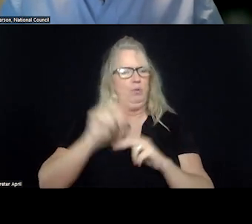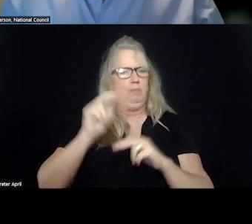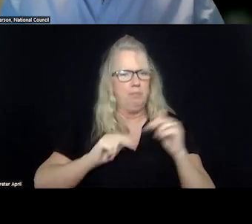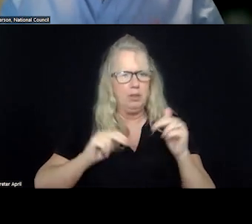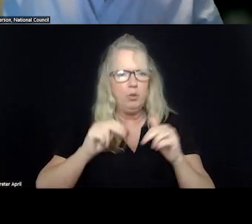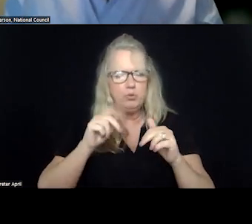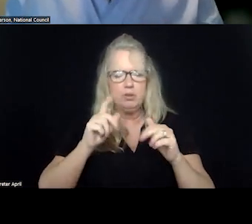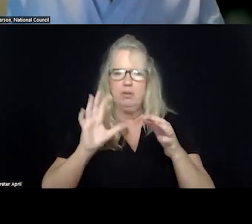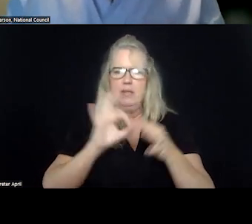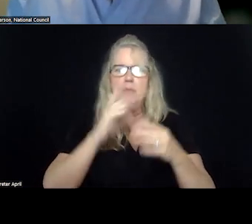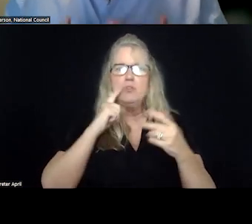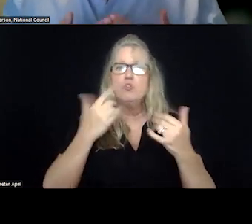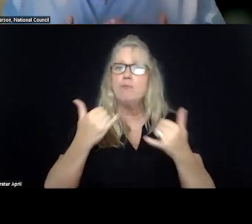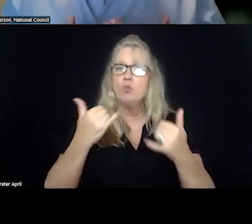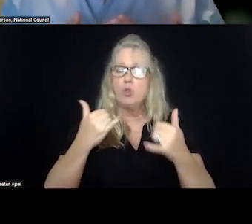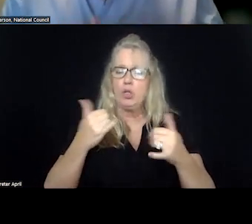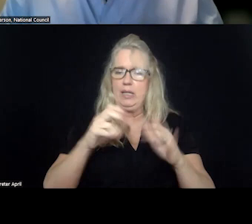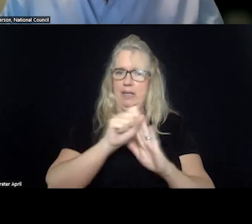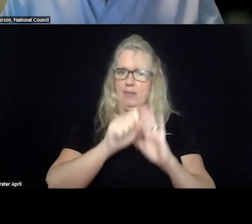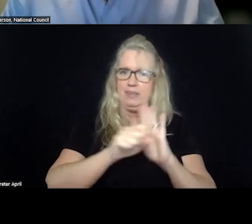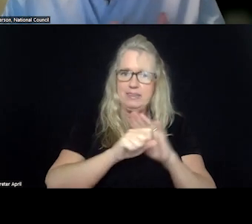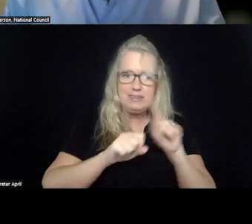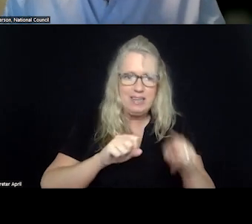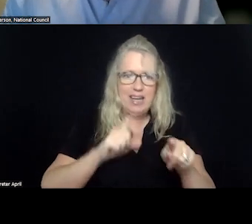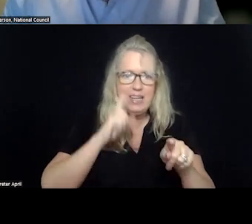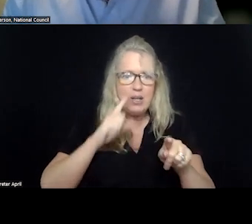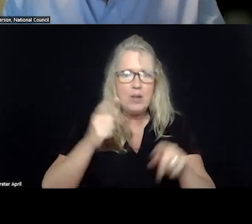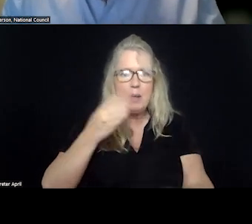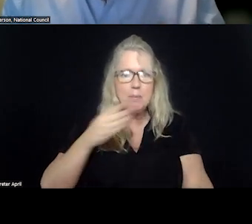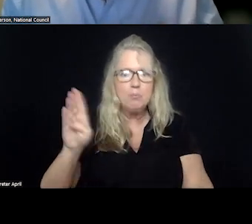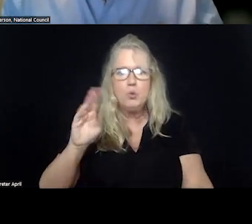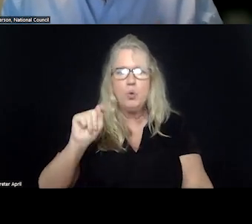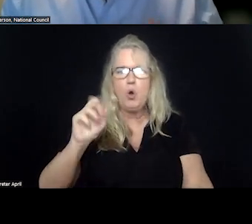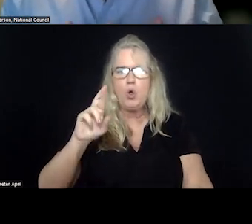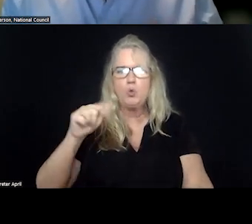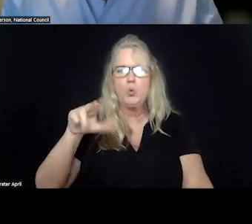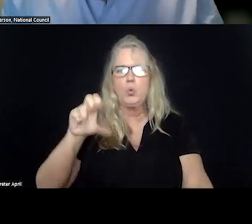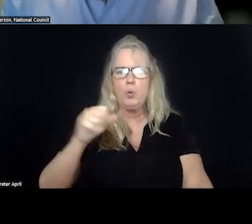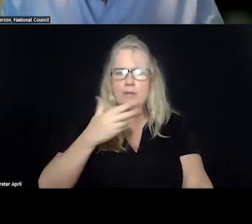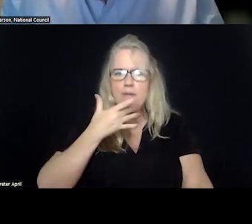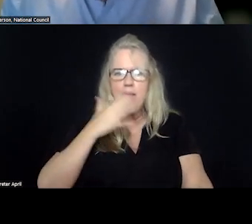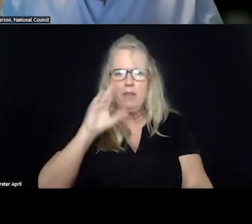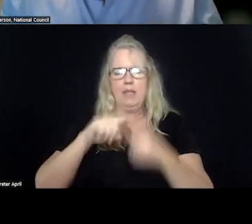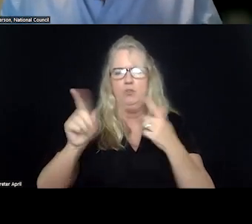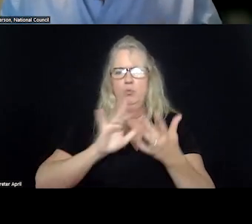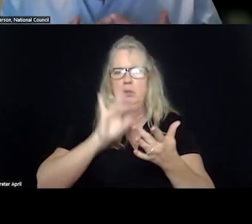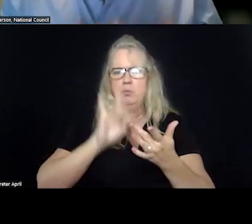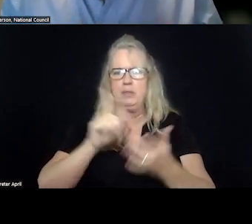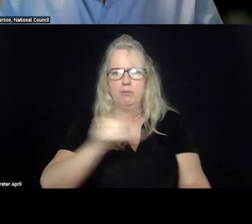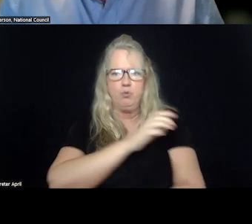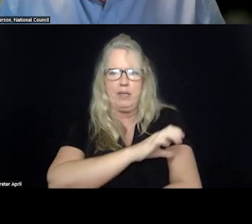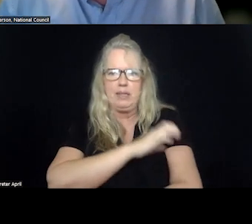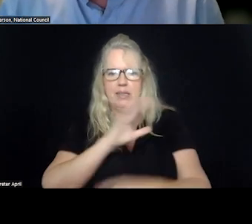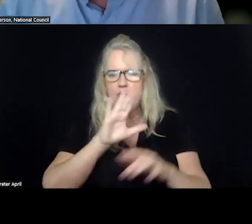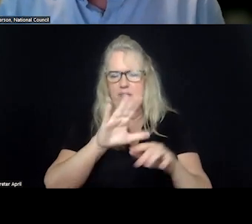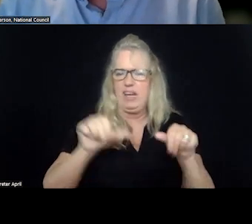rates? So if you're currently in a state that's either that blue or turquoise color, reach out to the clinics in your area, or reach out